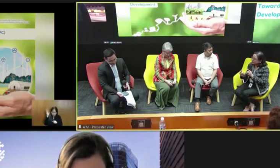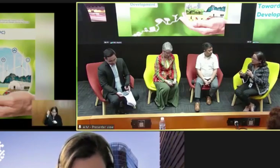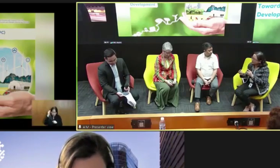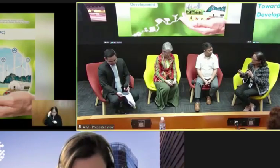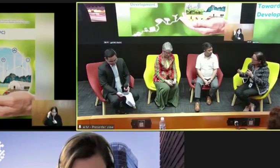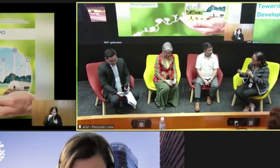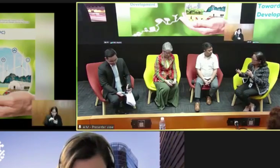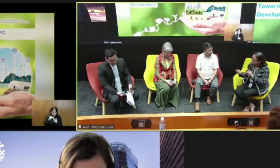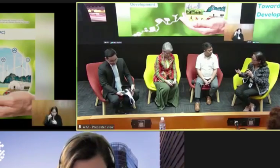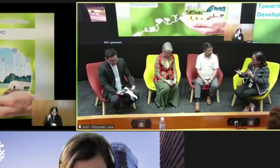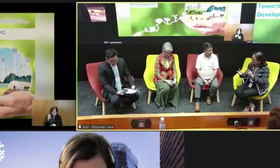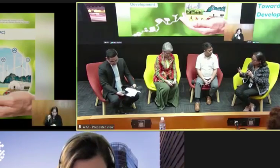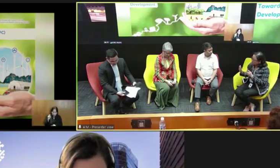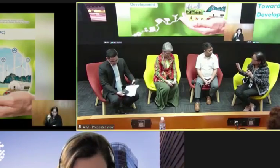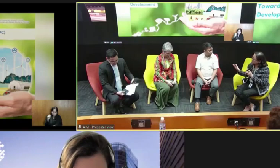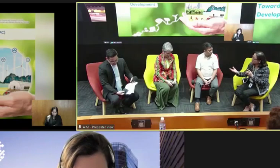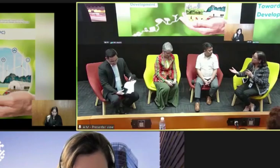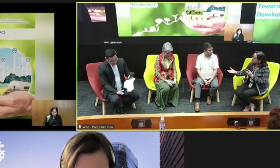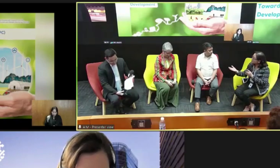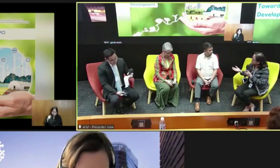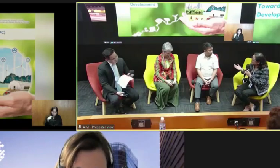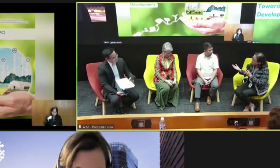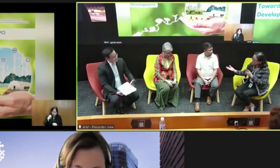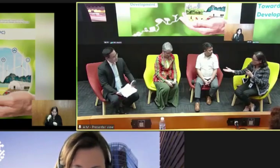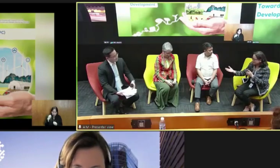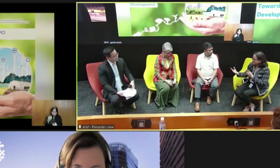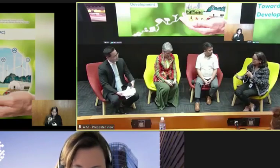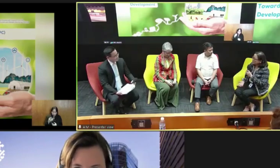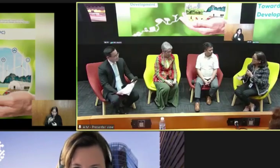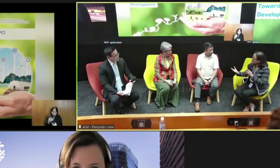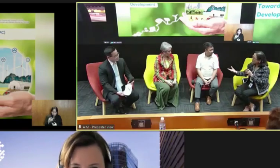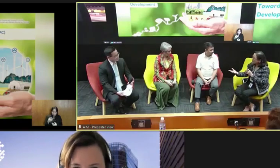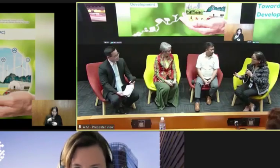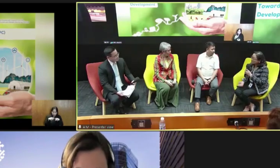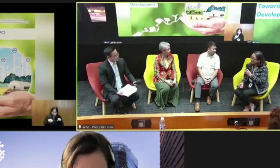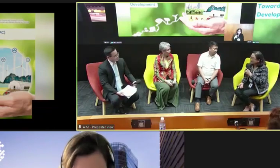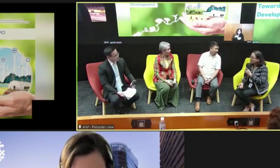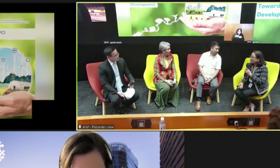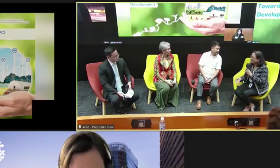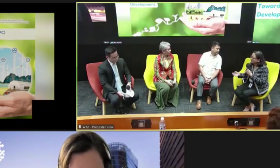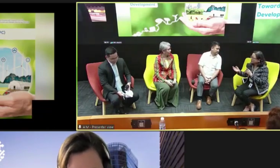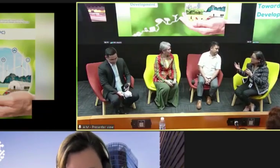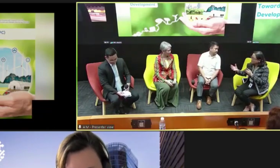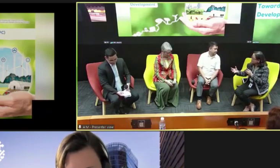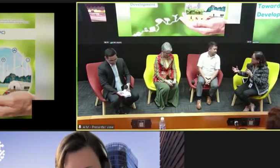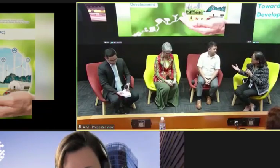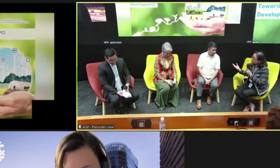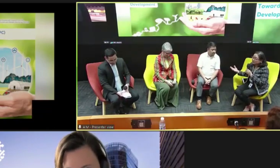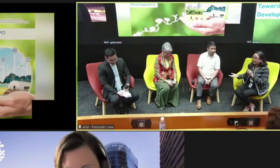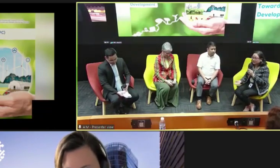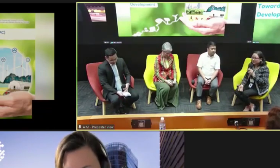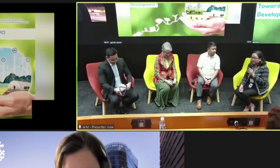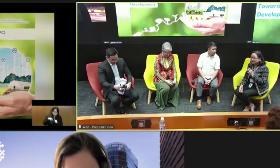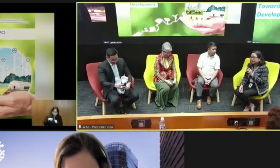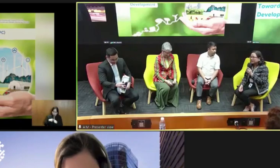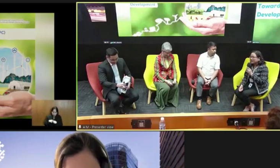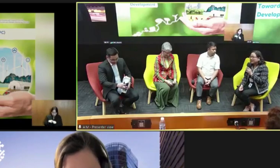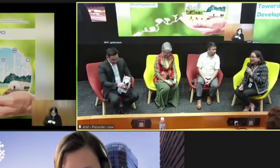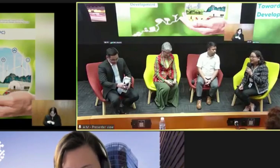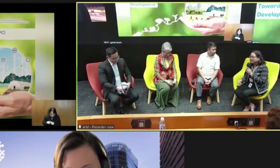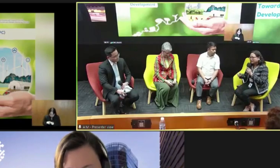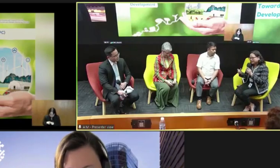for TESDA. I mentioned that we have been working with my co-panelists here for the tourism and for the